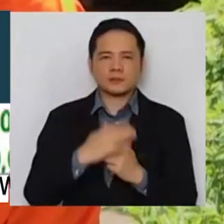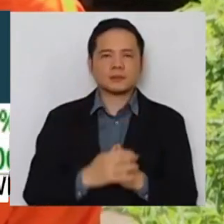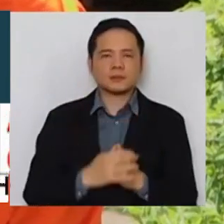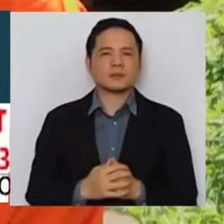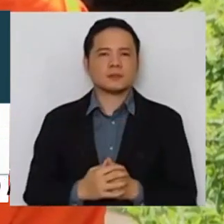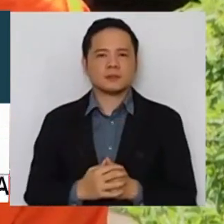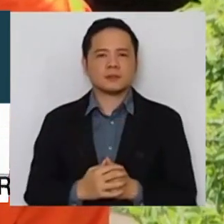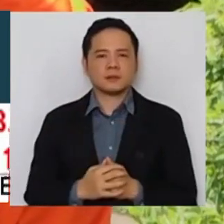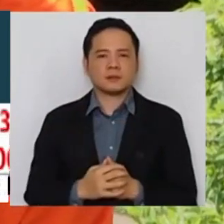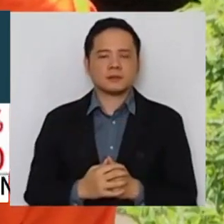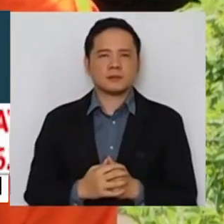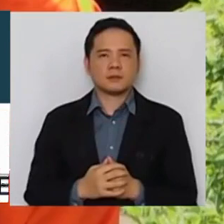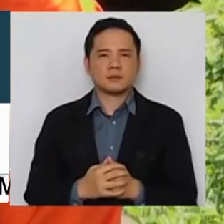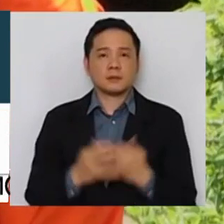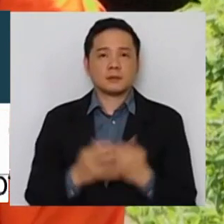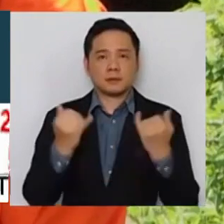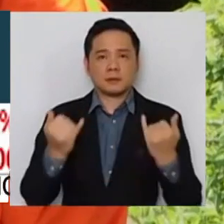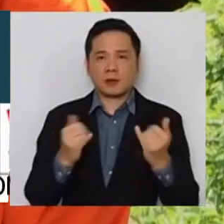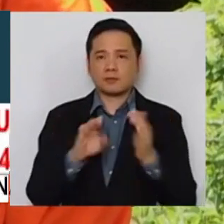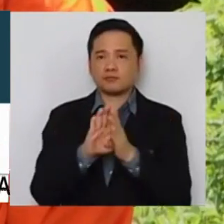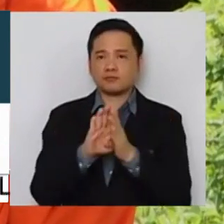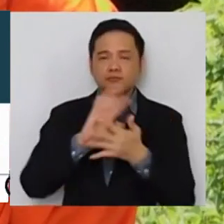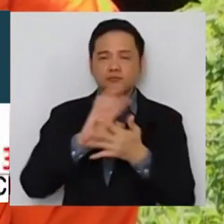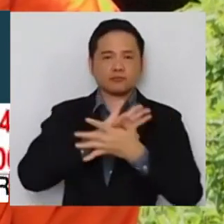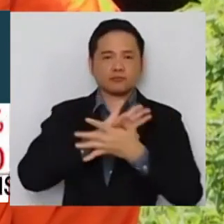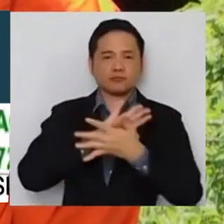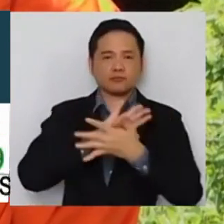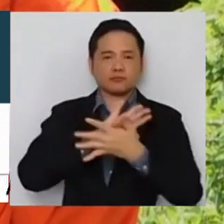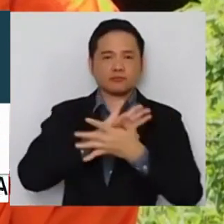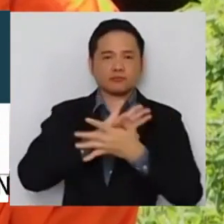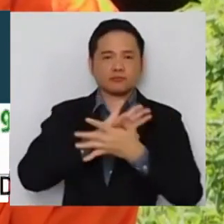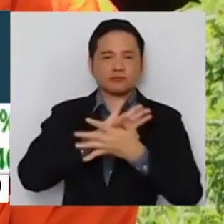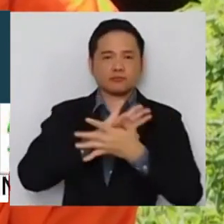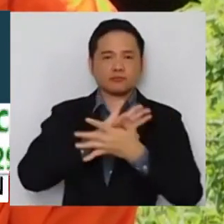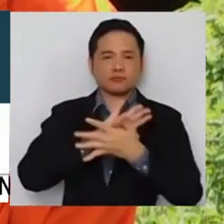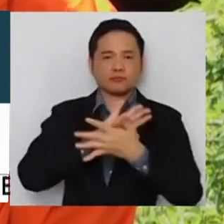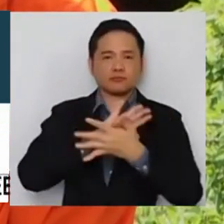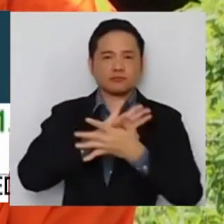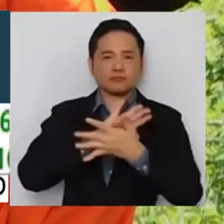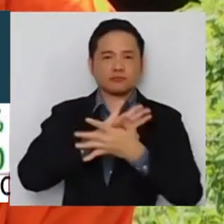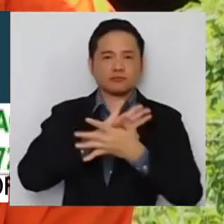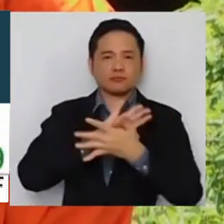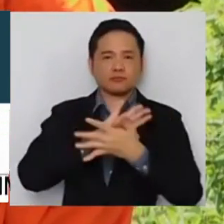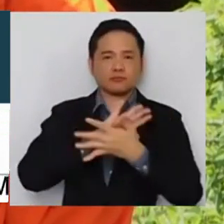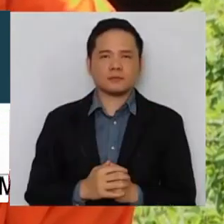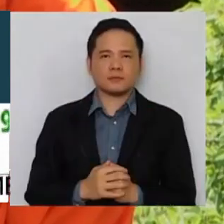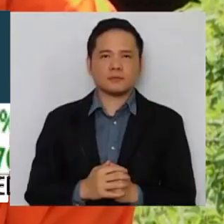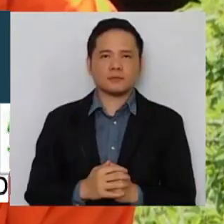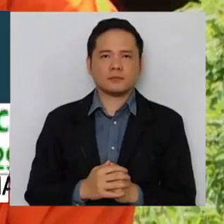As a monk and temple, we want to help because the community and temple have lived together for a long time.